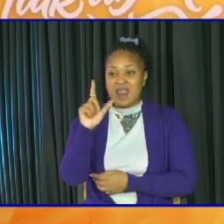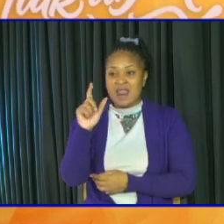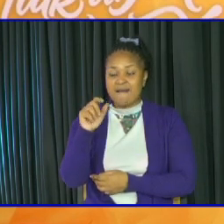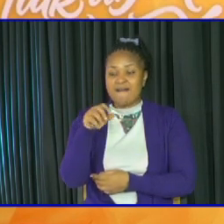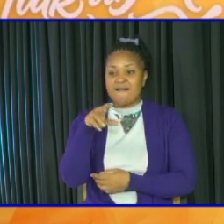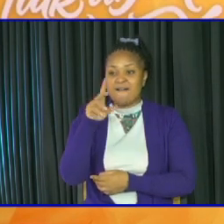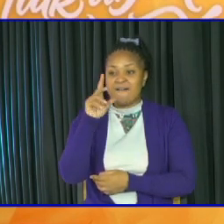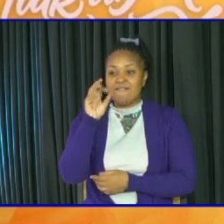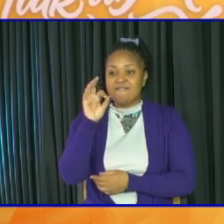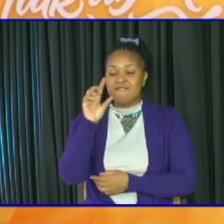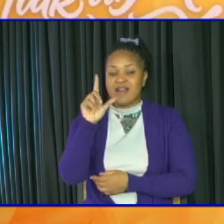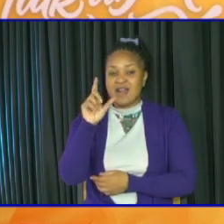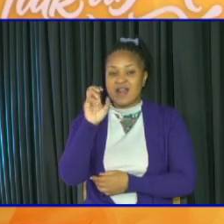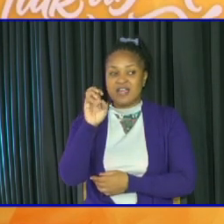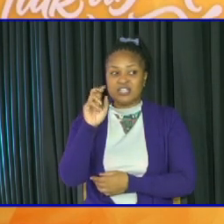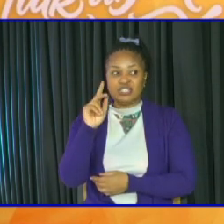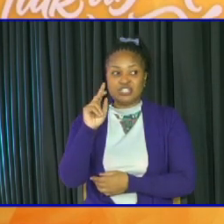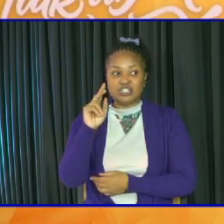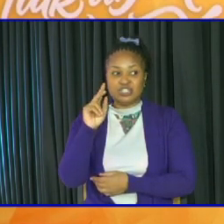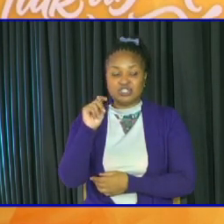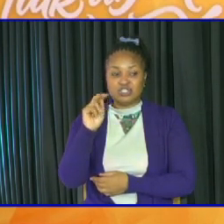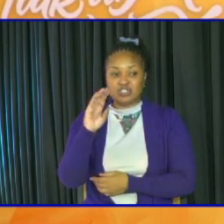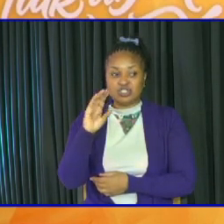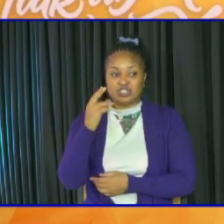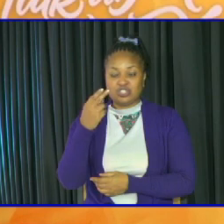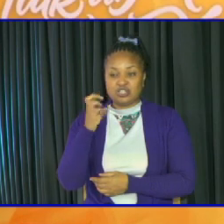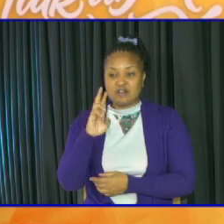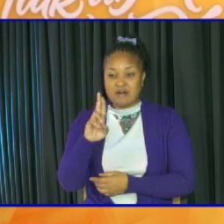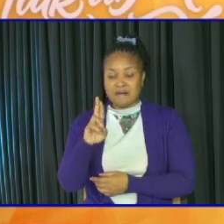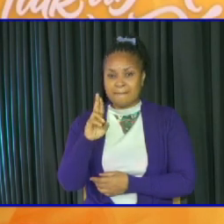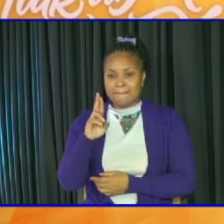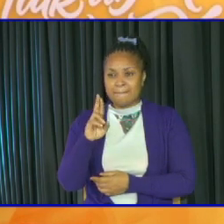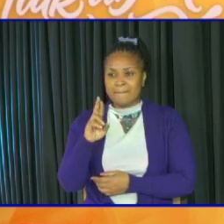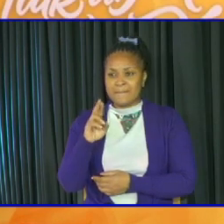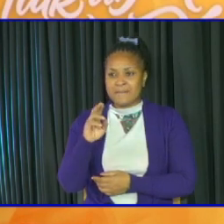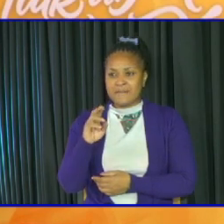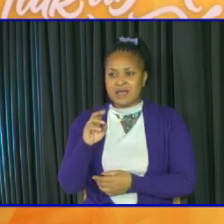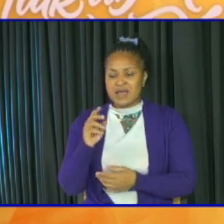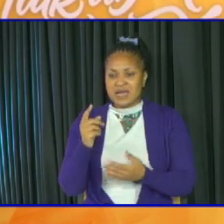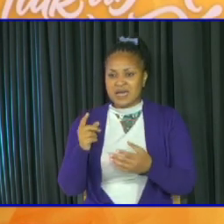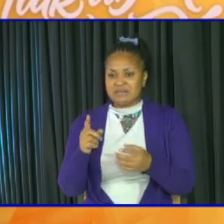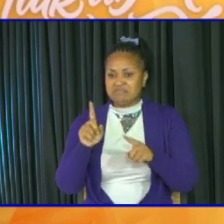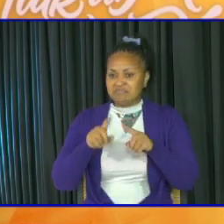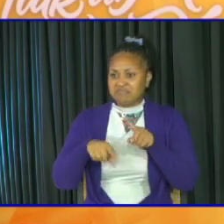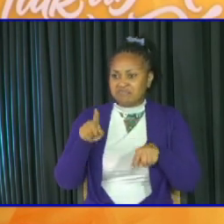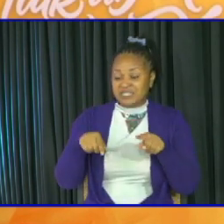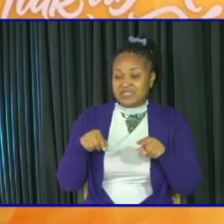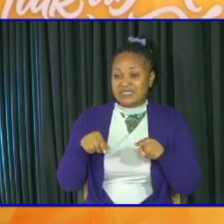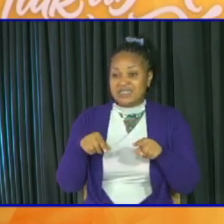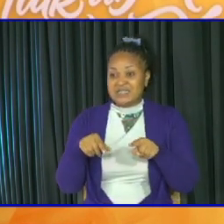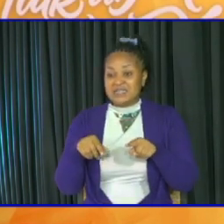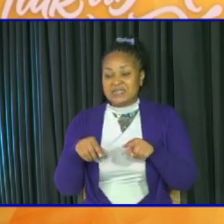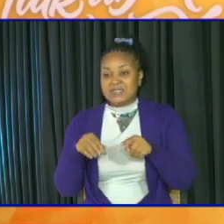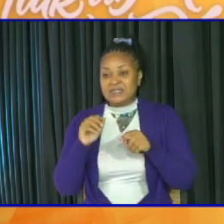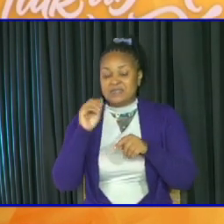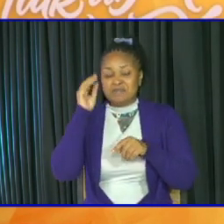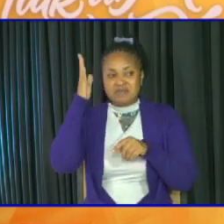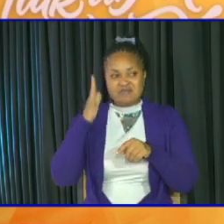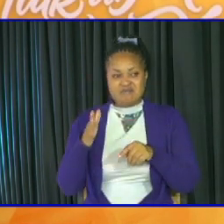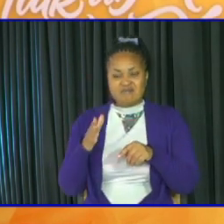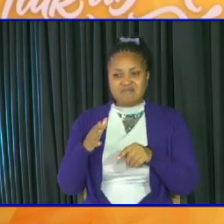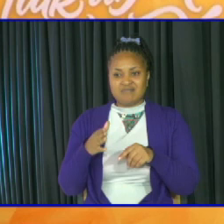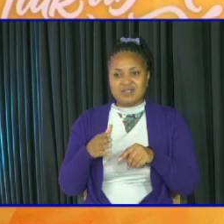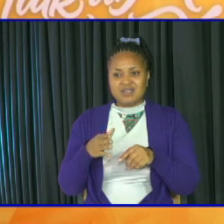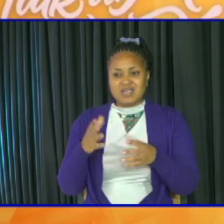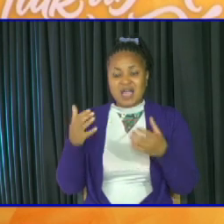speaker, a man who is filled with messages direct from God's throne room.